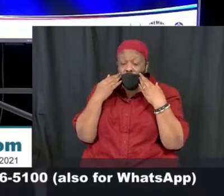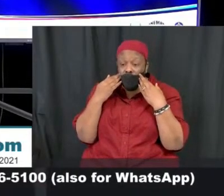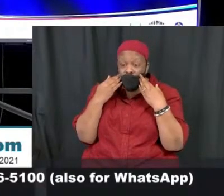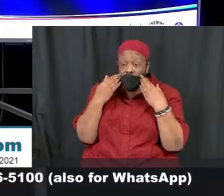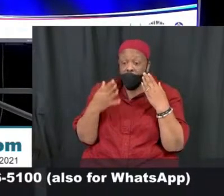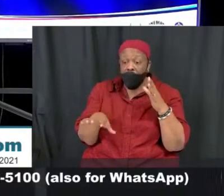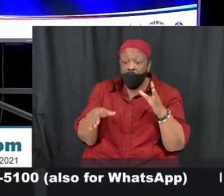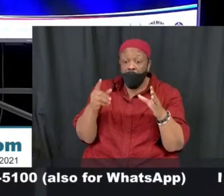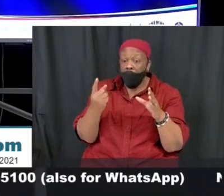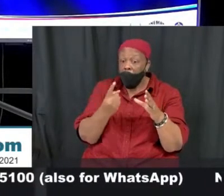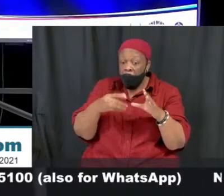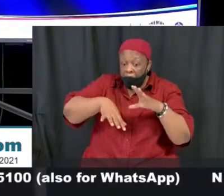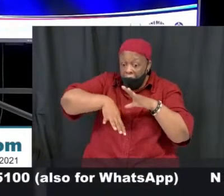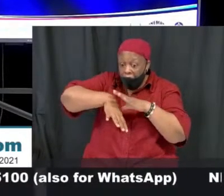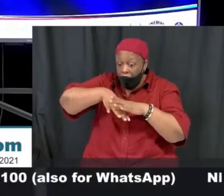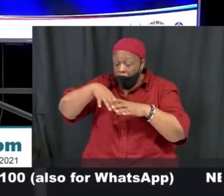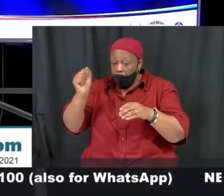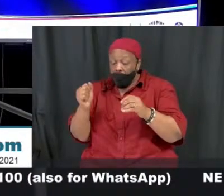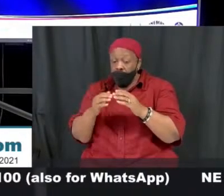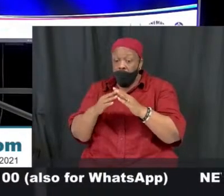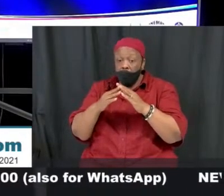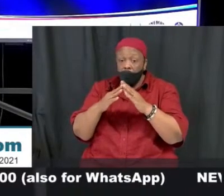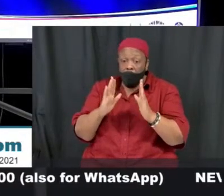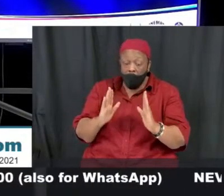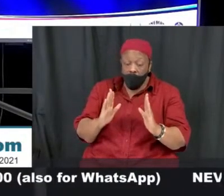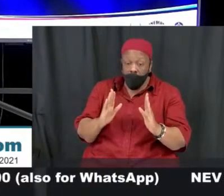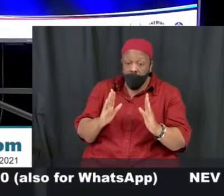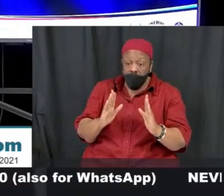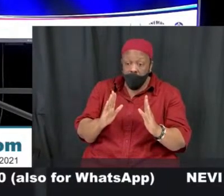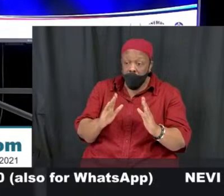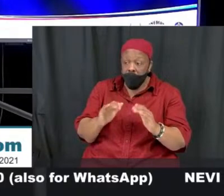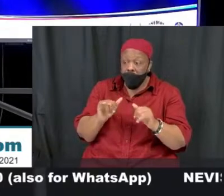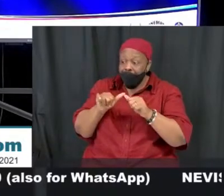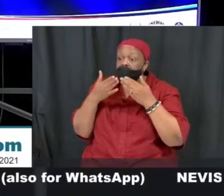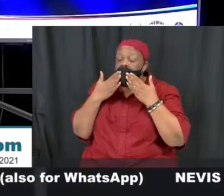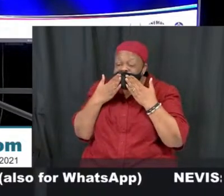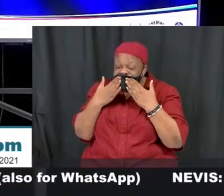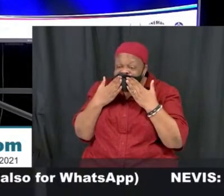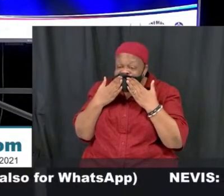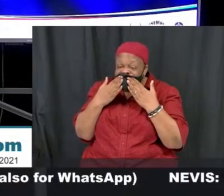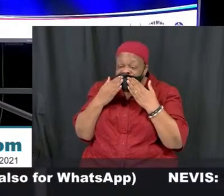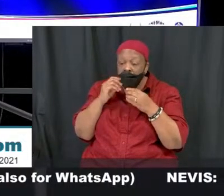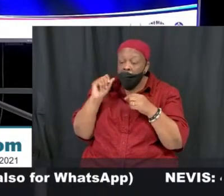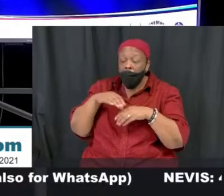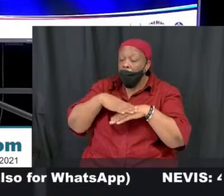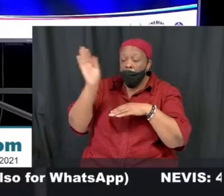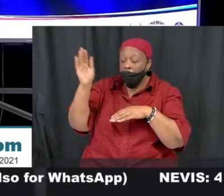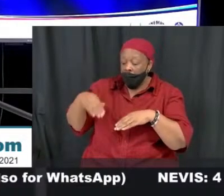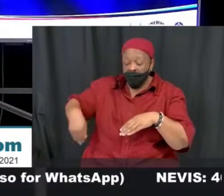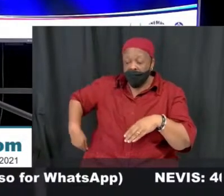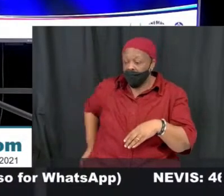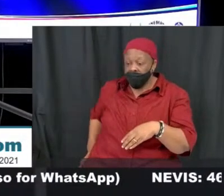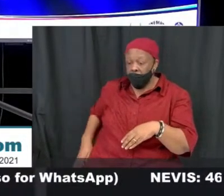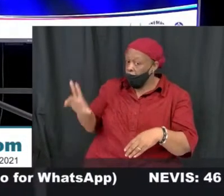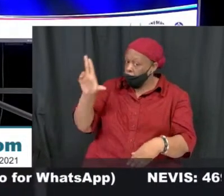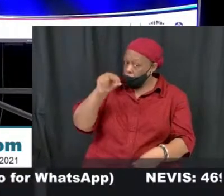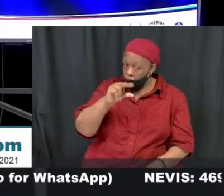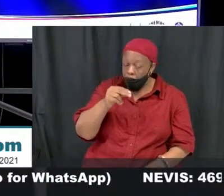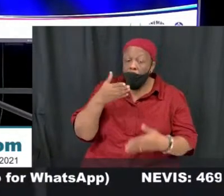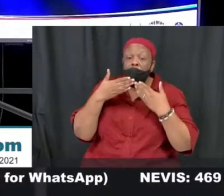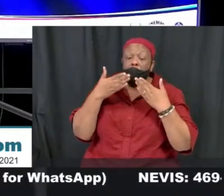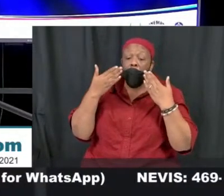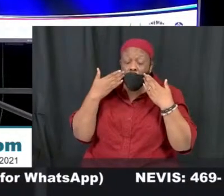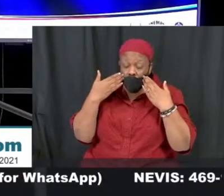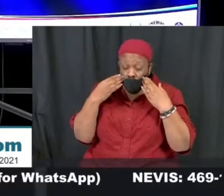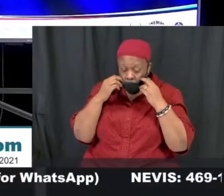in the evening. Please remember to keep your hands clean. And sanitizers are very